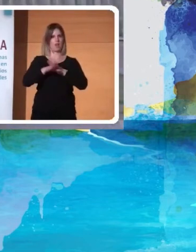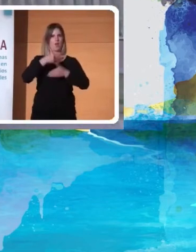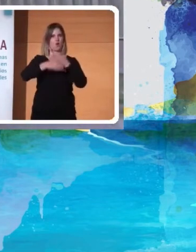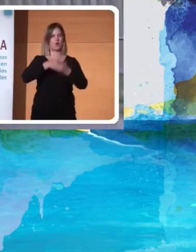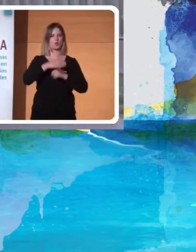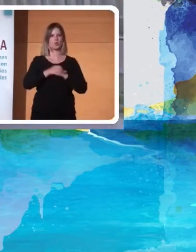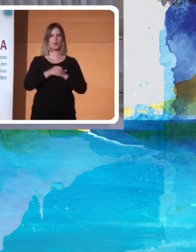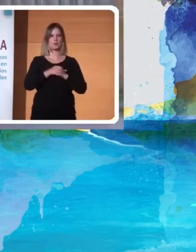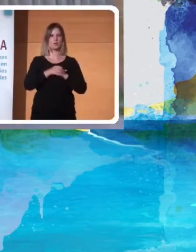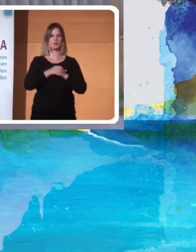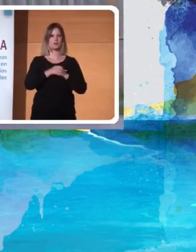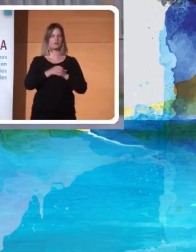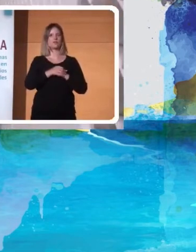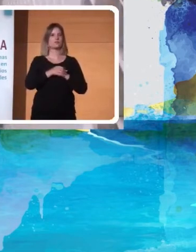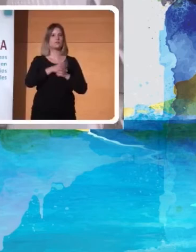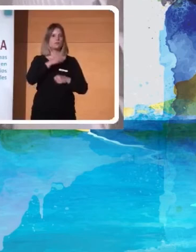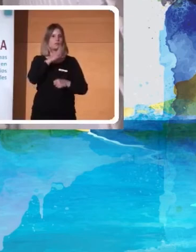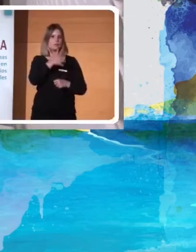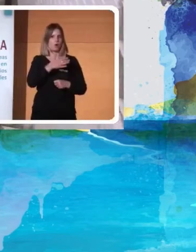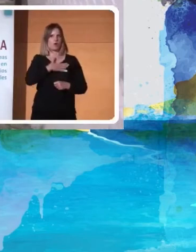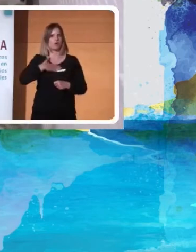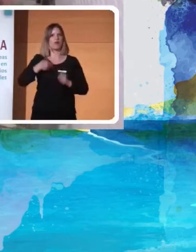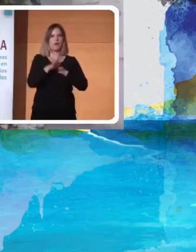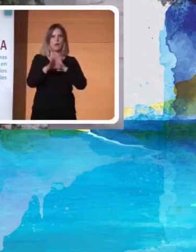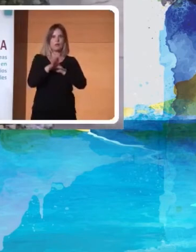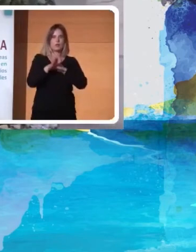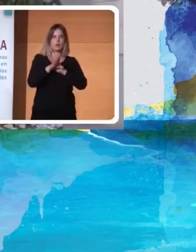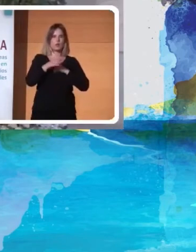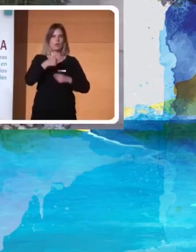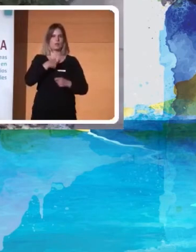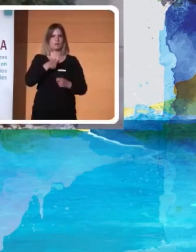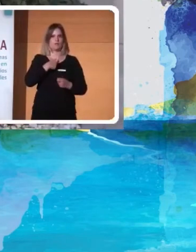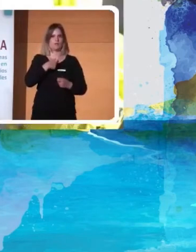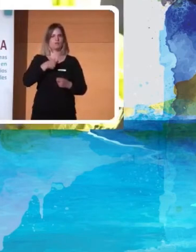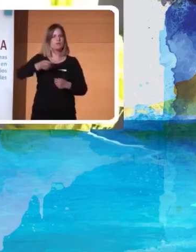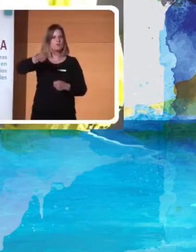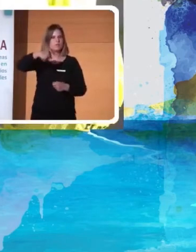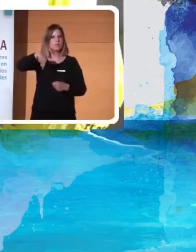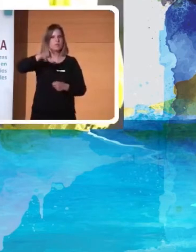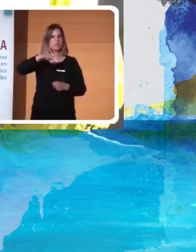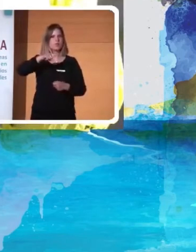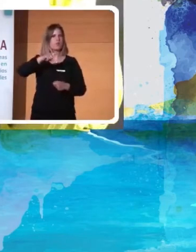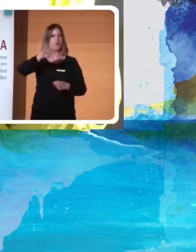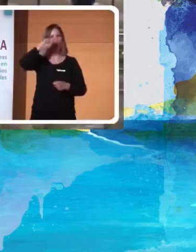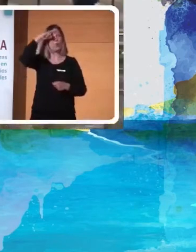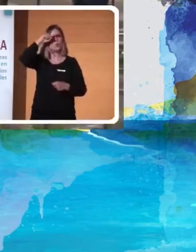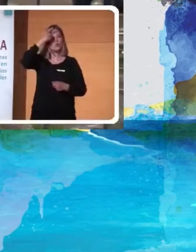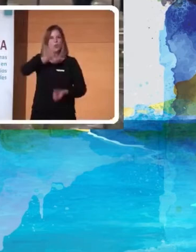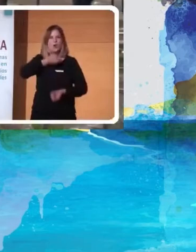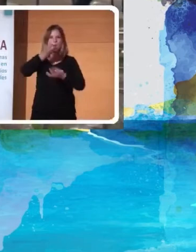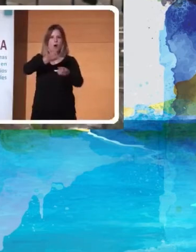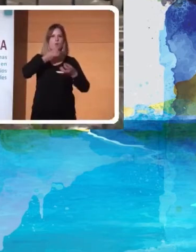autonomy, empowerment, just having the opportunity to say, follow me, that fills anyone with joy.